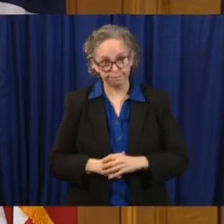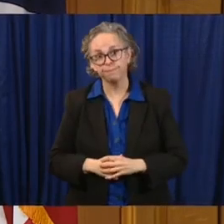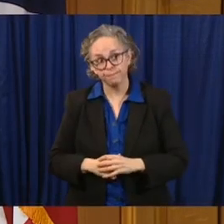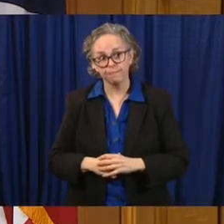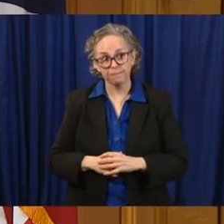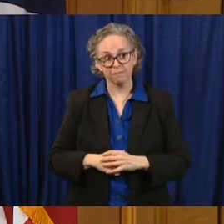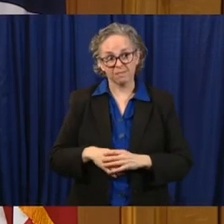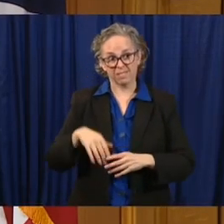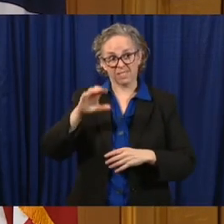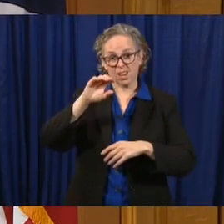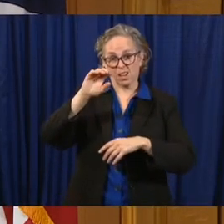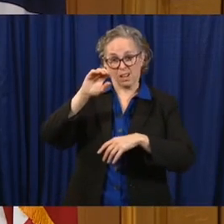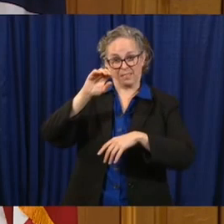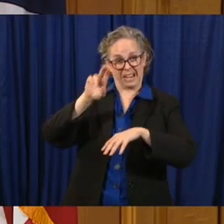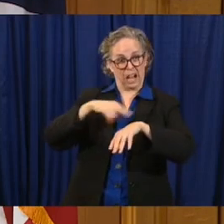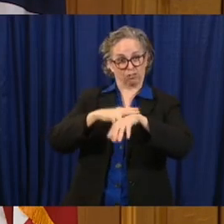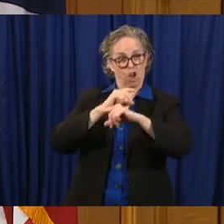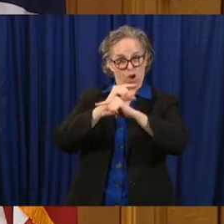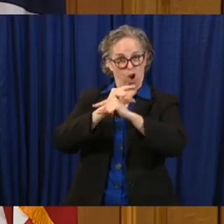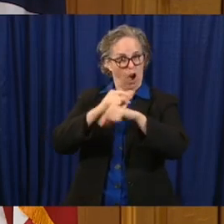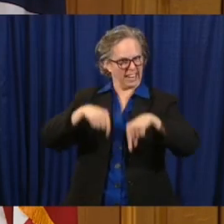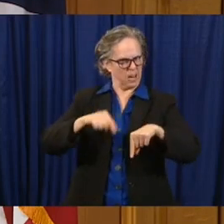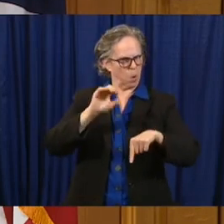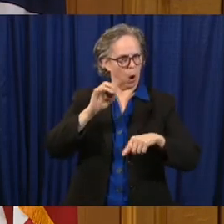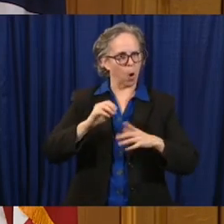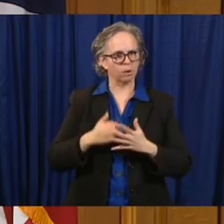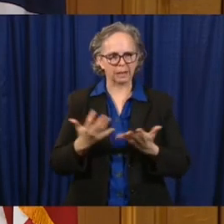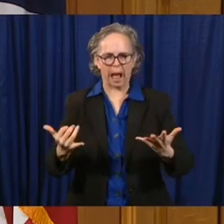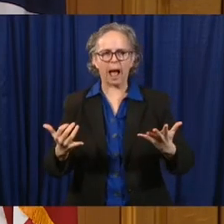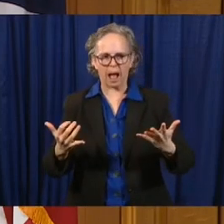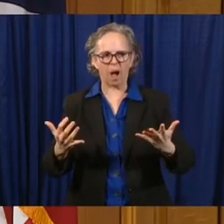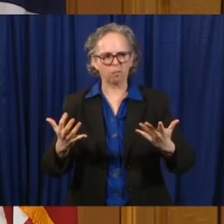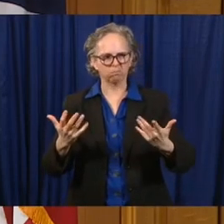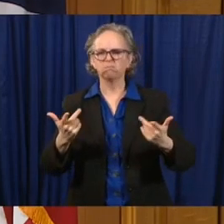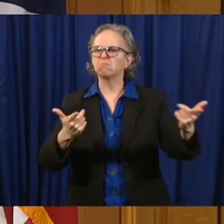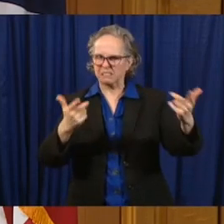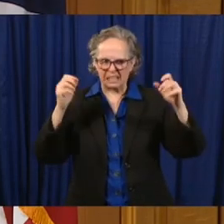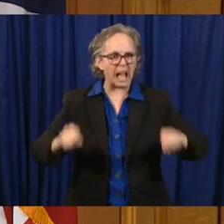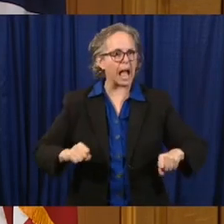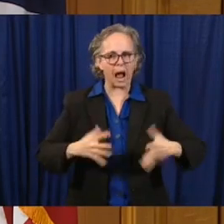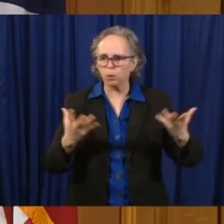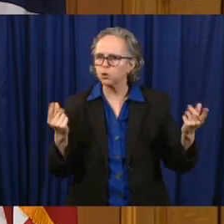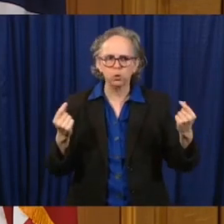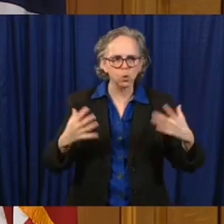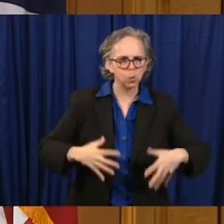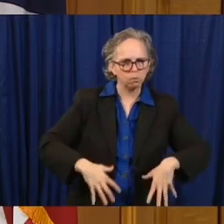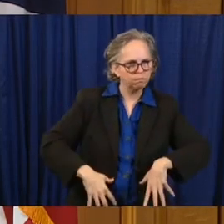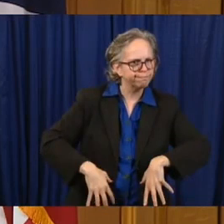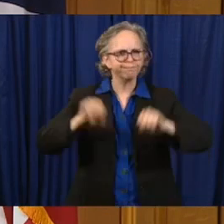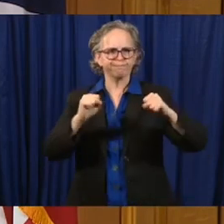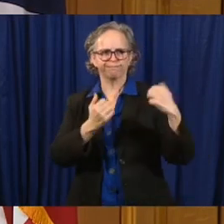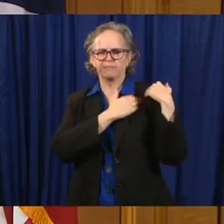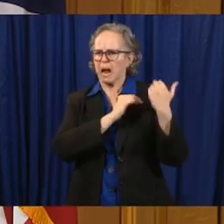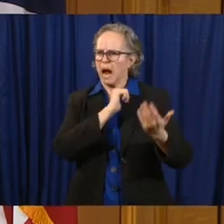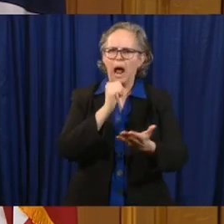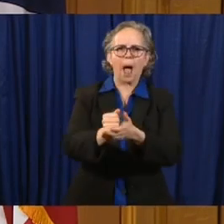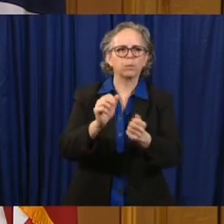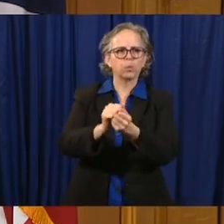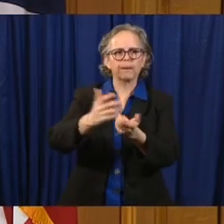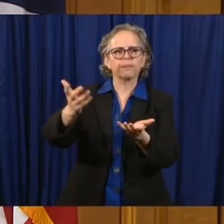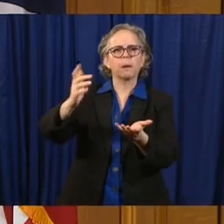to medical staff at the Pickaway Correctional Institution. Right now, that institution has more